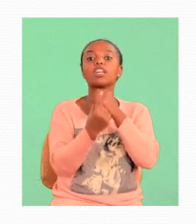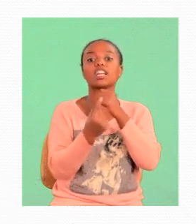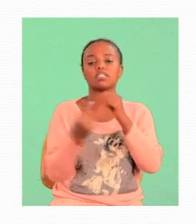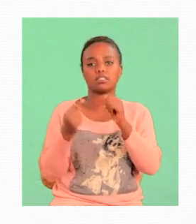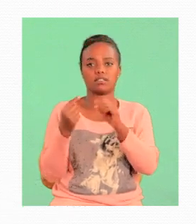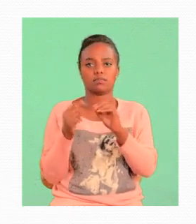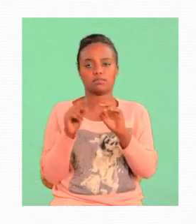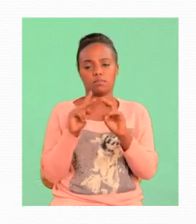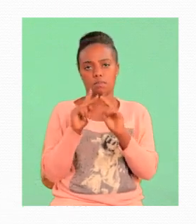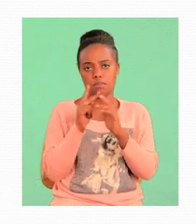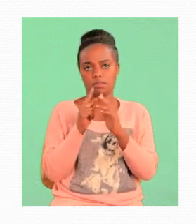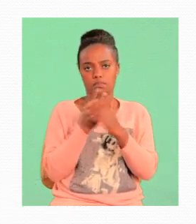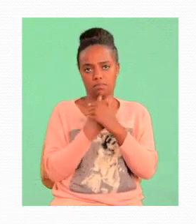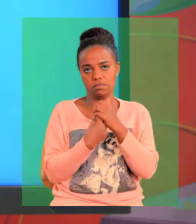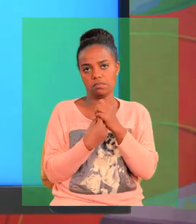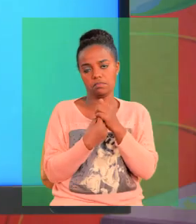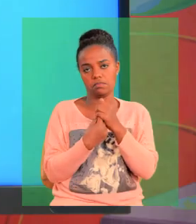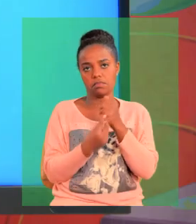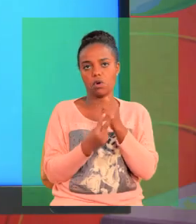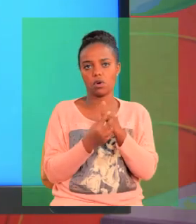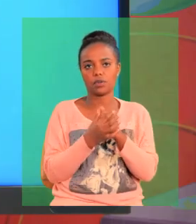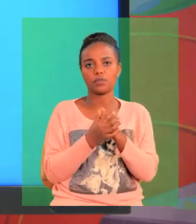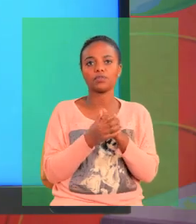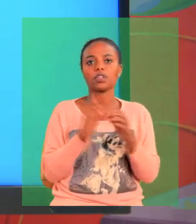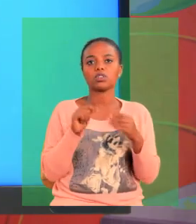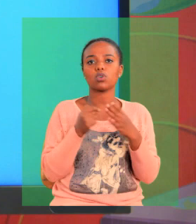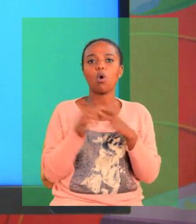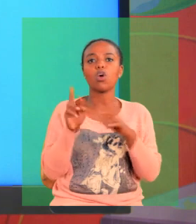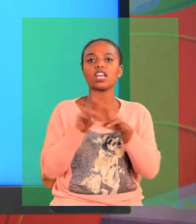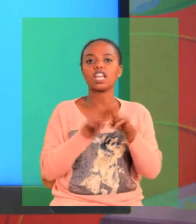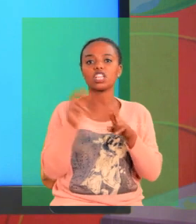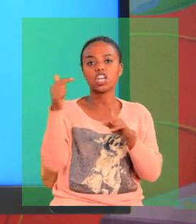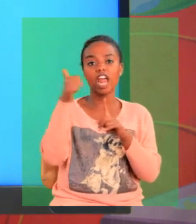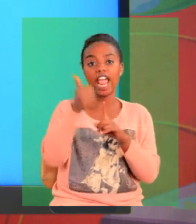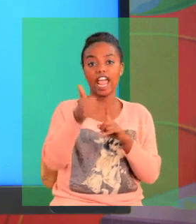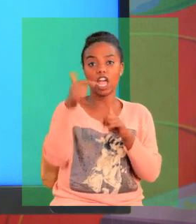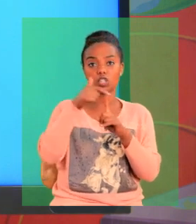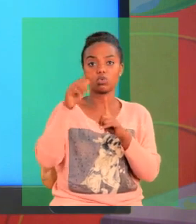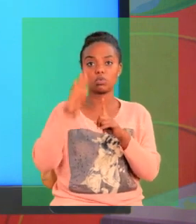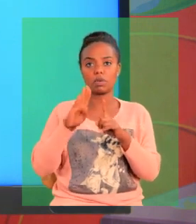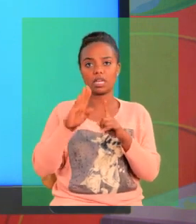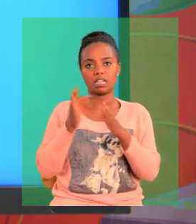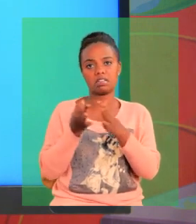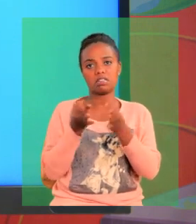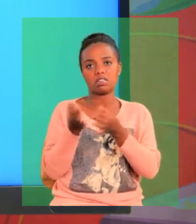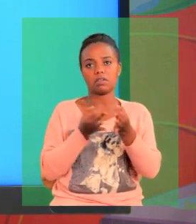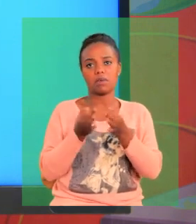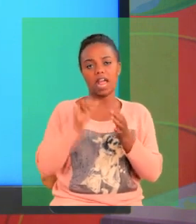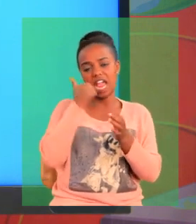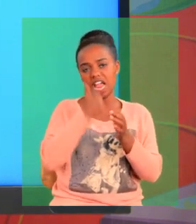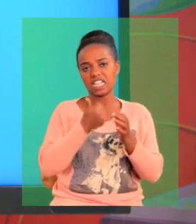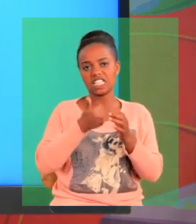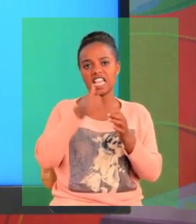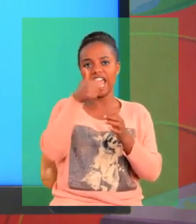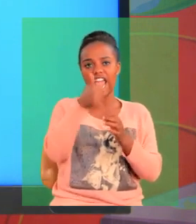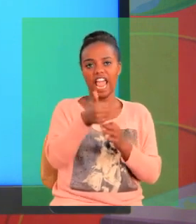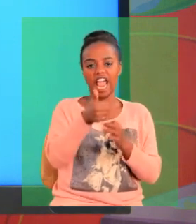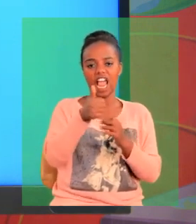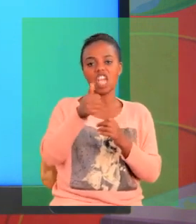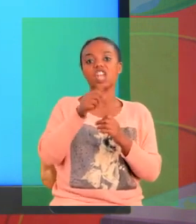Given two sets A and B, a relation from A to B is defined as any subset of A cross